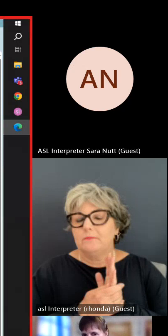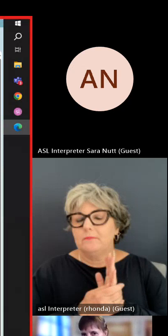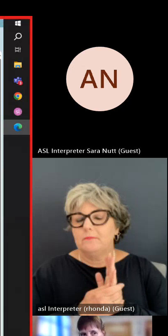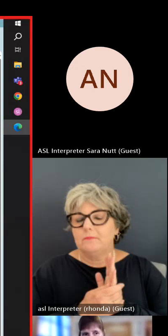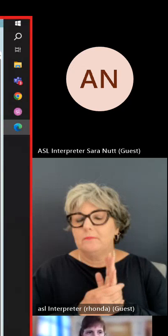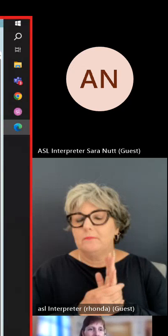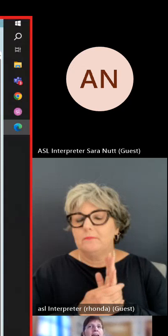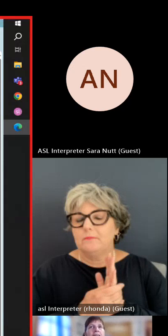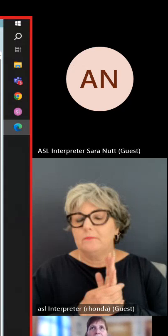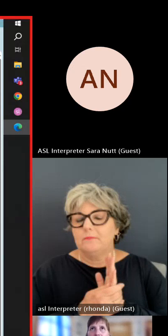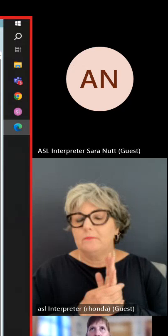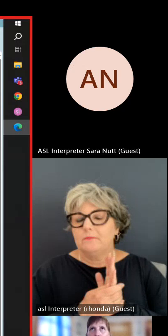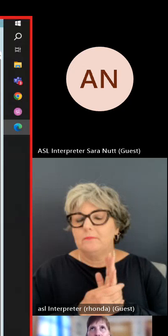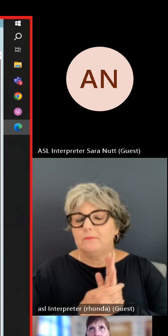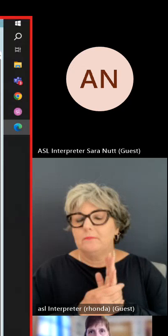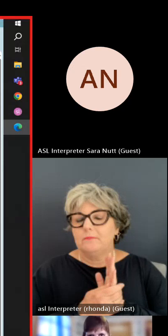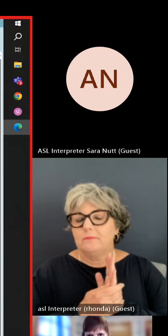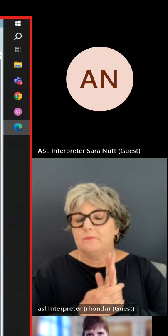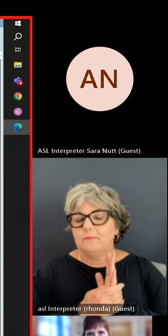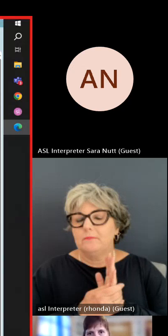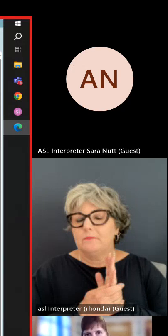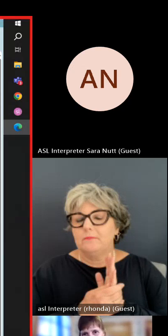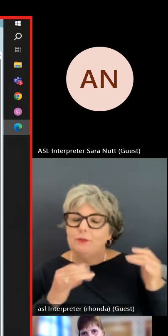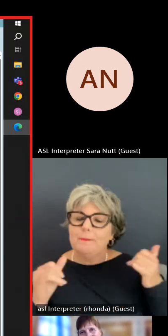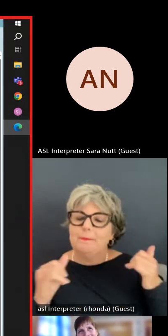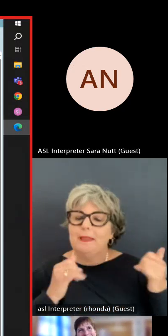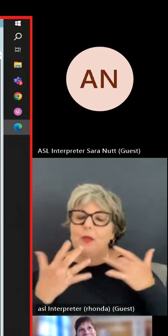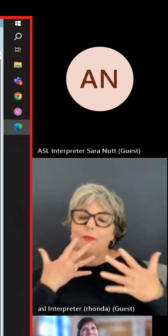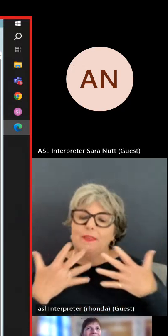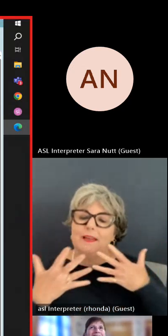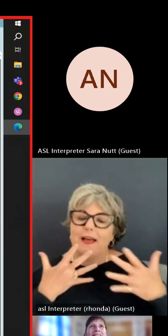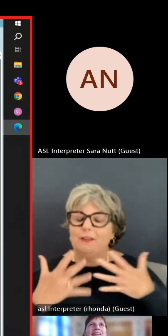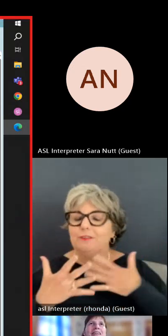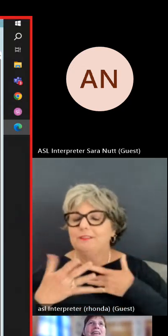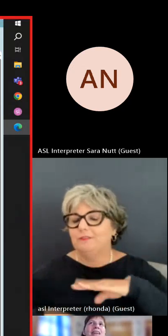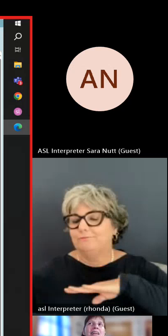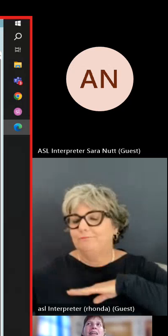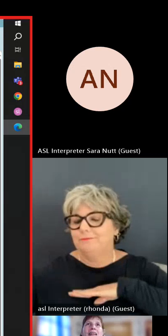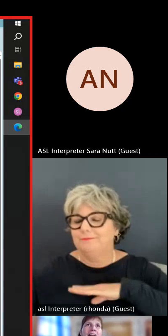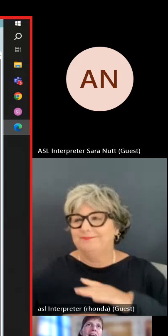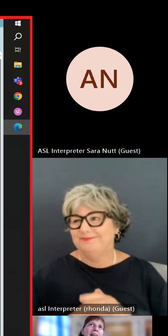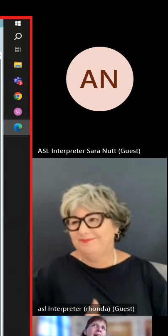when you receive it, and you can play with colors to your heart's content.